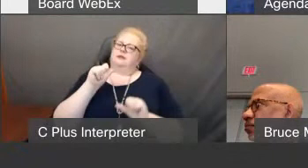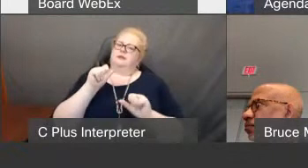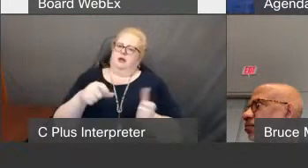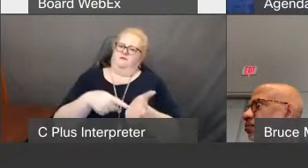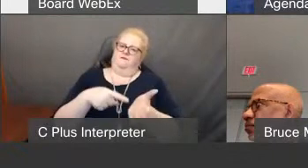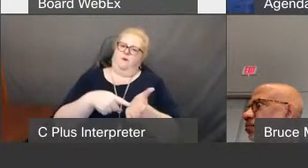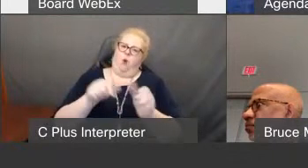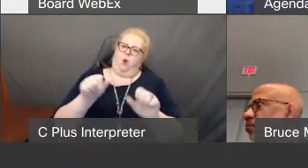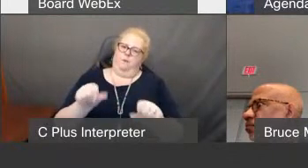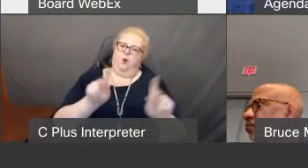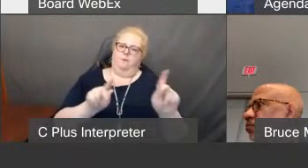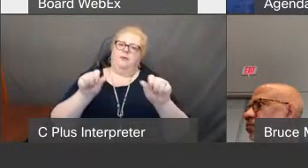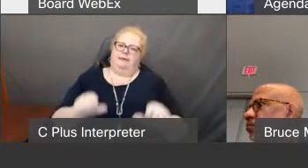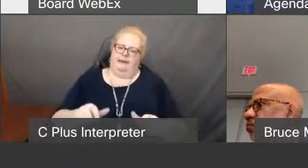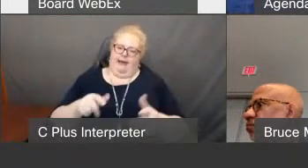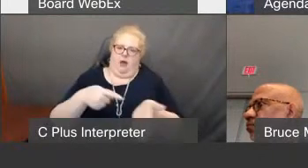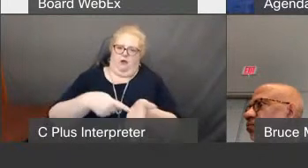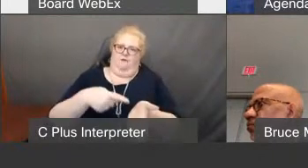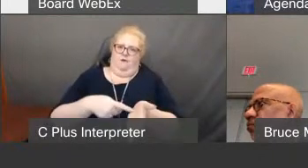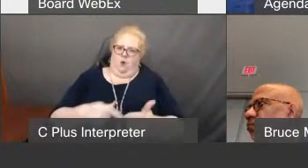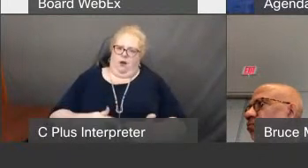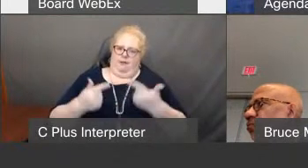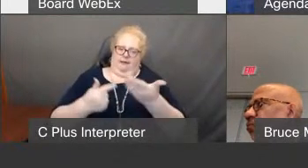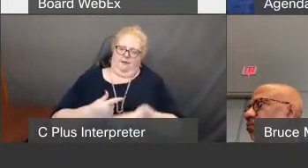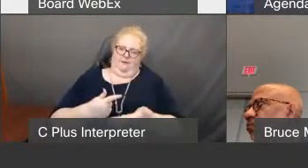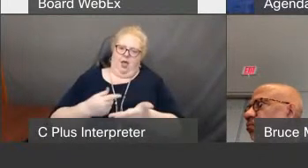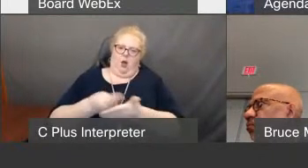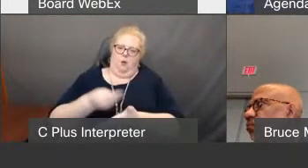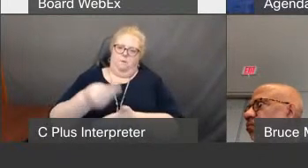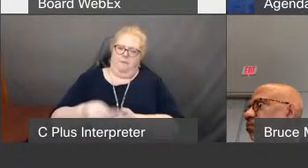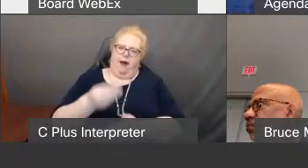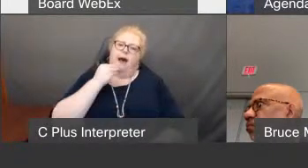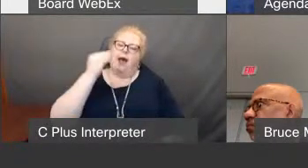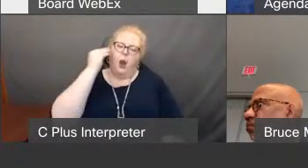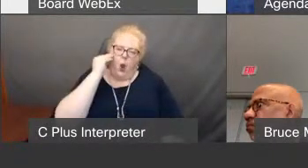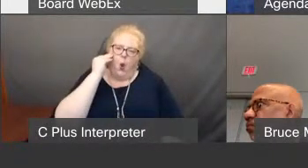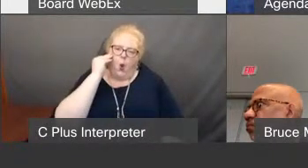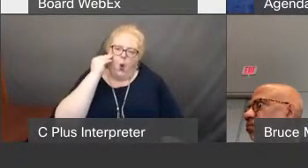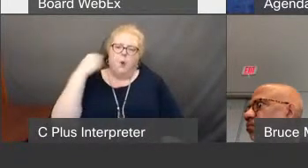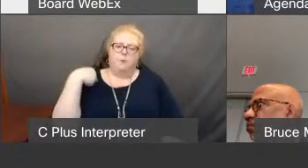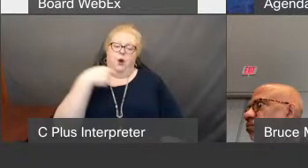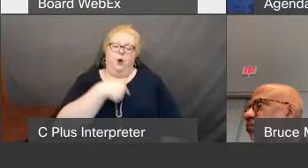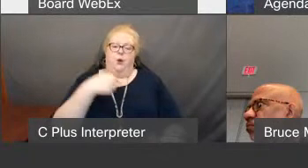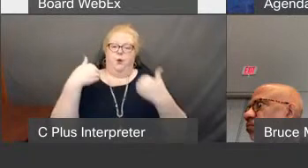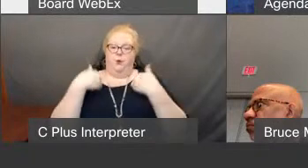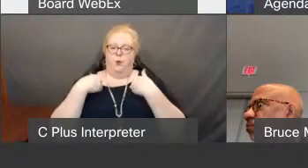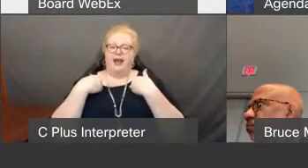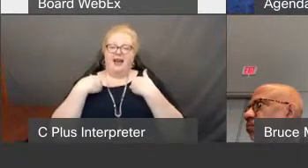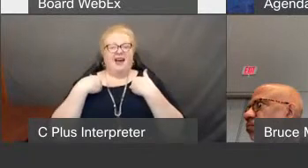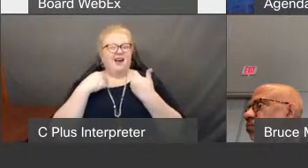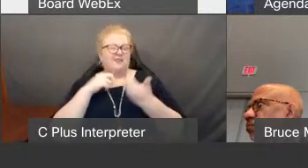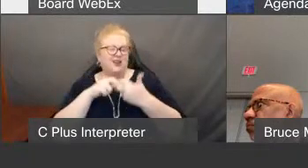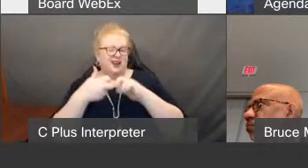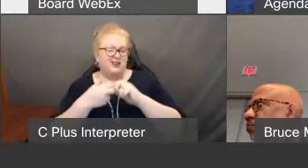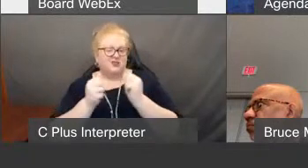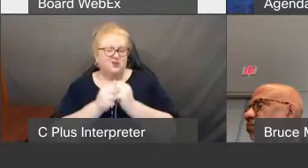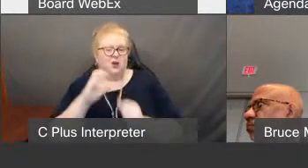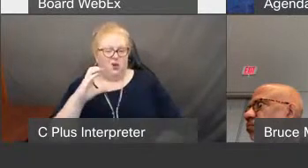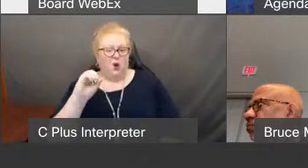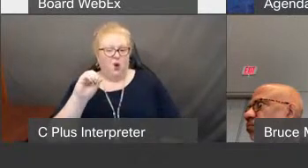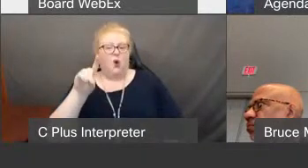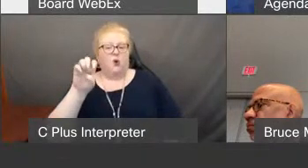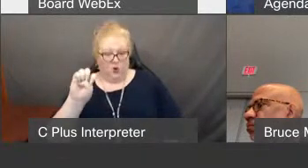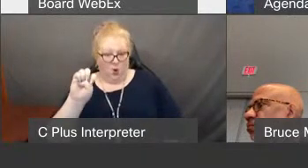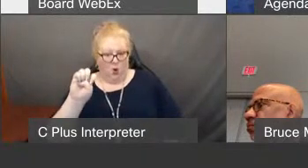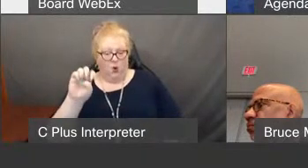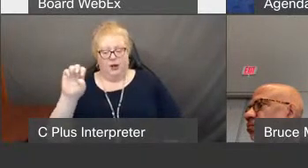afford to live there and buy a home, we have a issue with code enforcement. And over the years, we